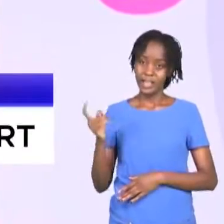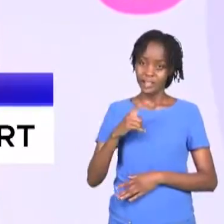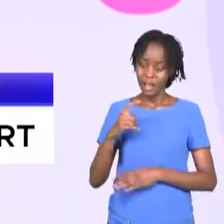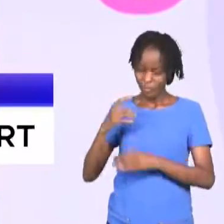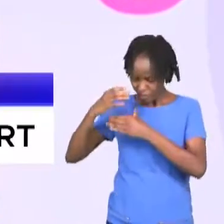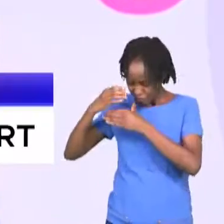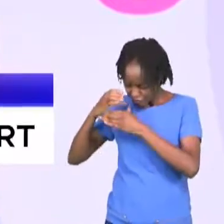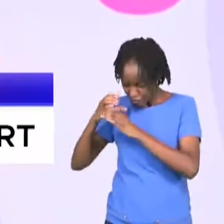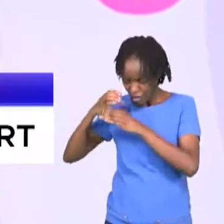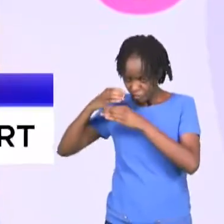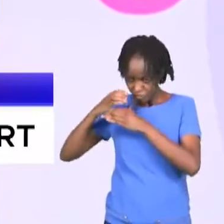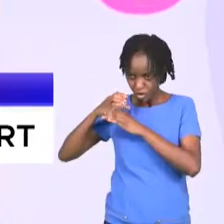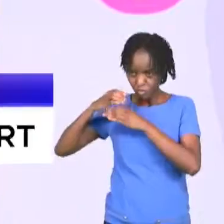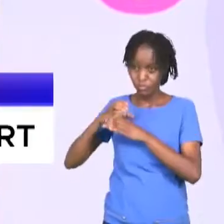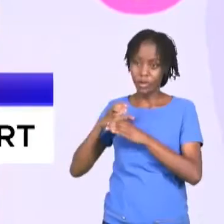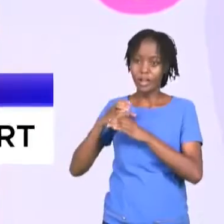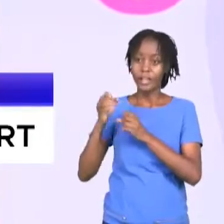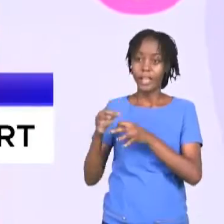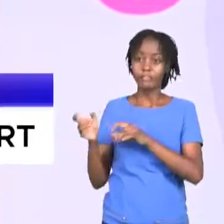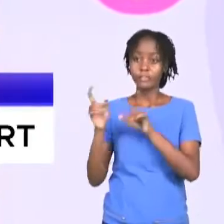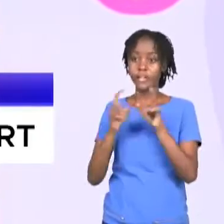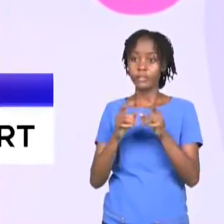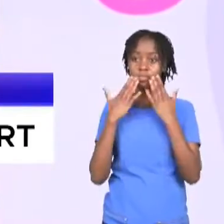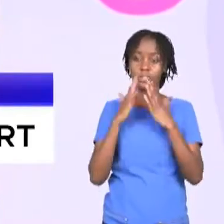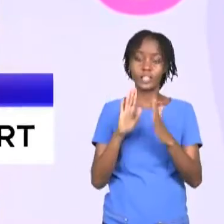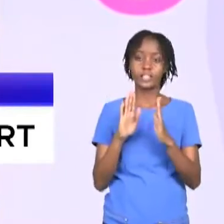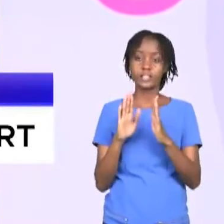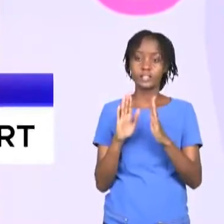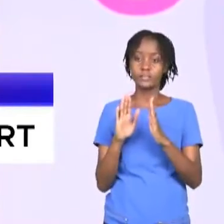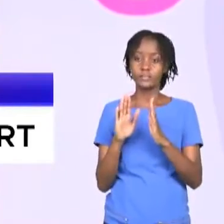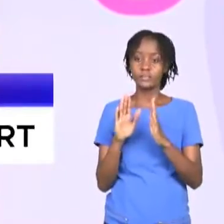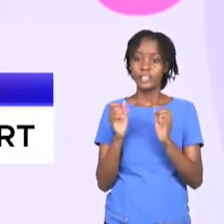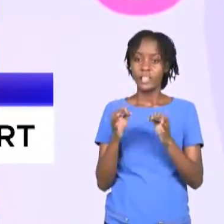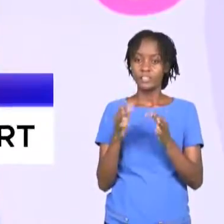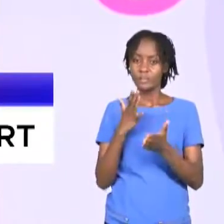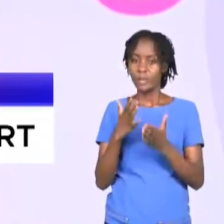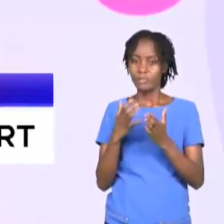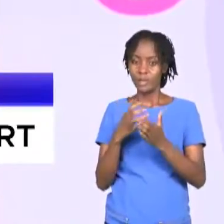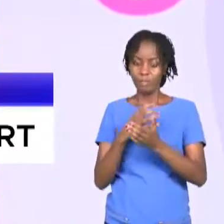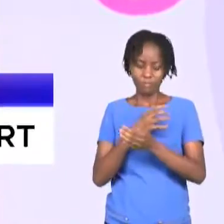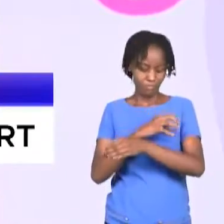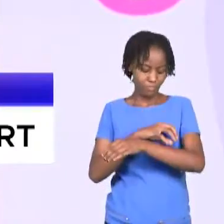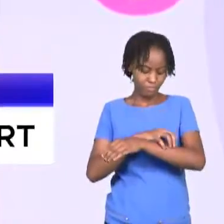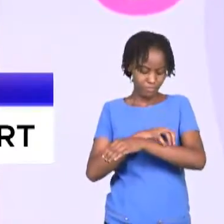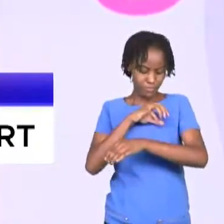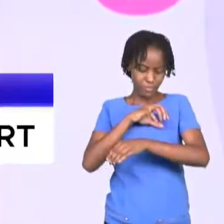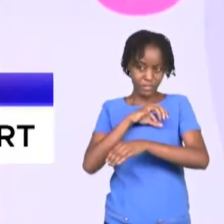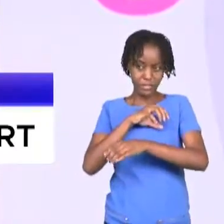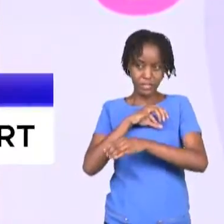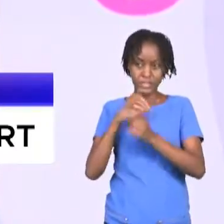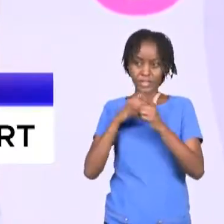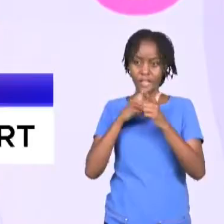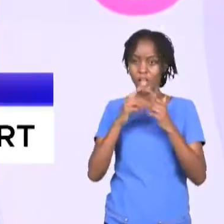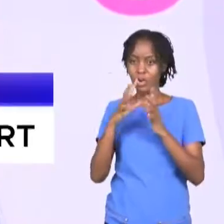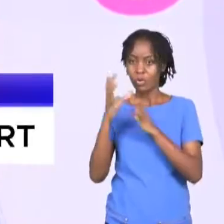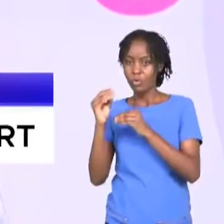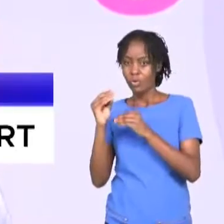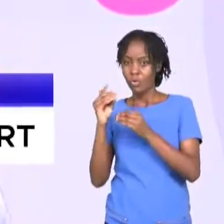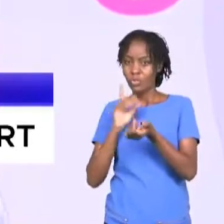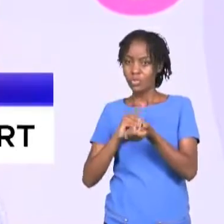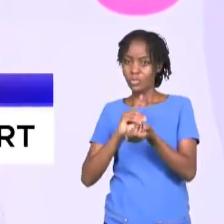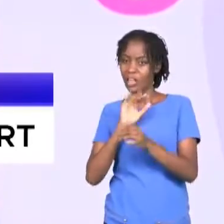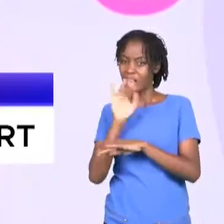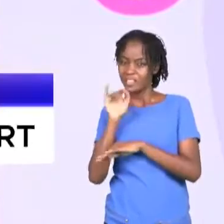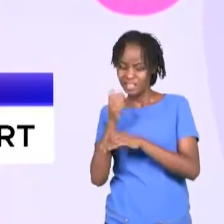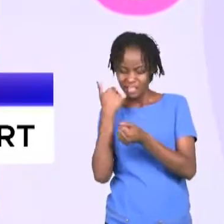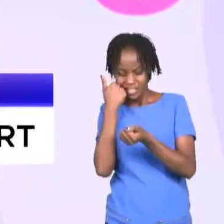hizi, na wakikuja wakiwa na kauvimbe mahali waende kwa daktari waulize hii inaweza kuwa ni ugonjwa gani